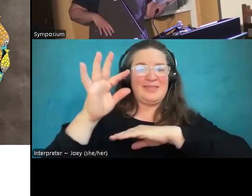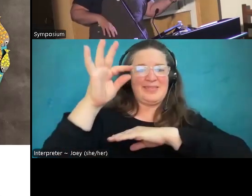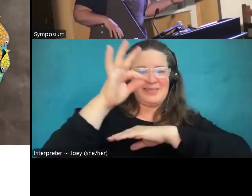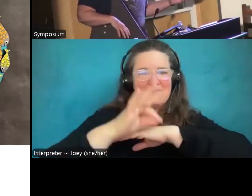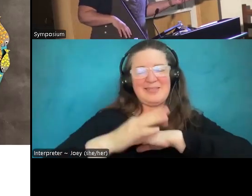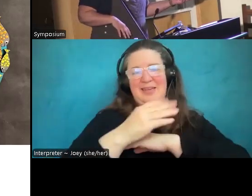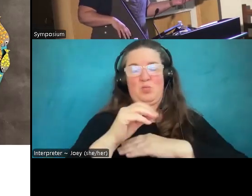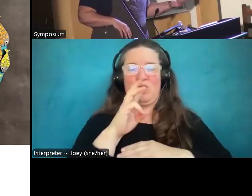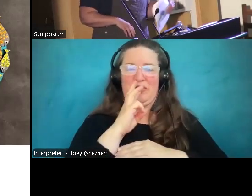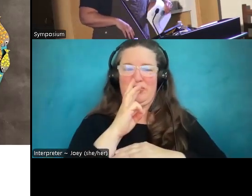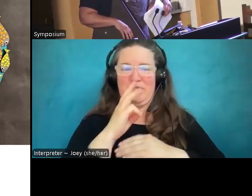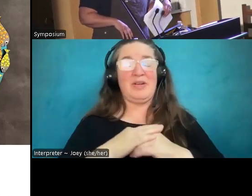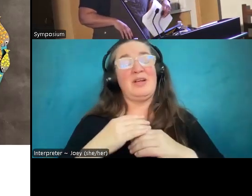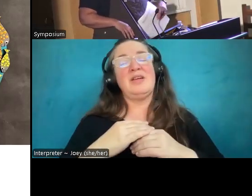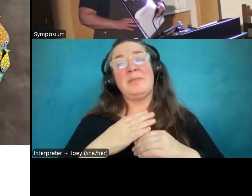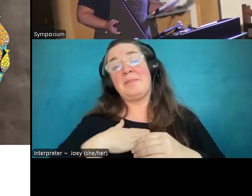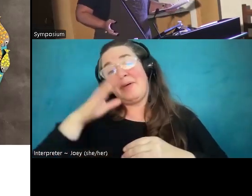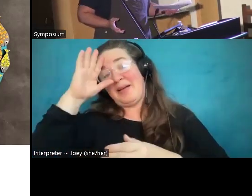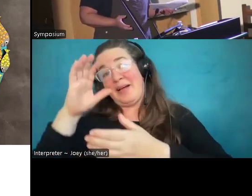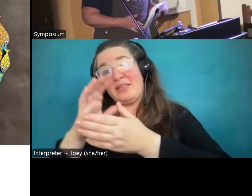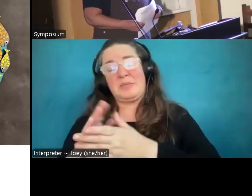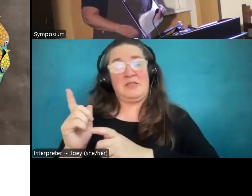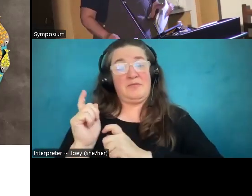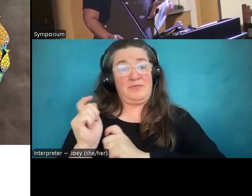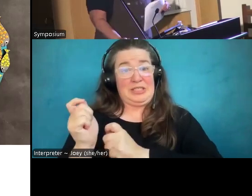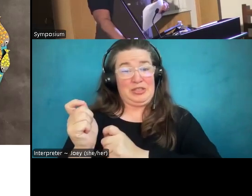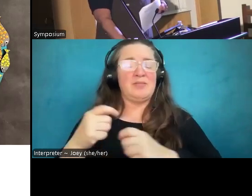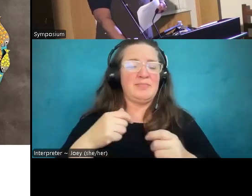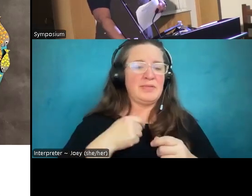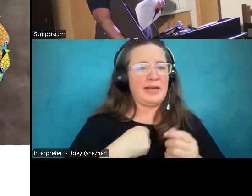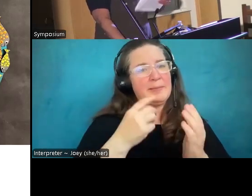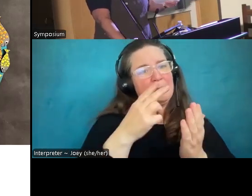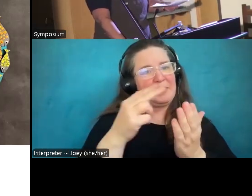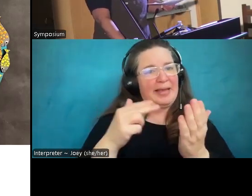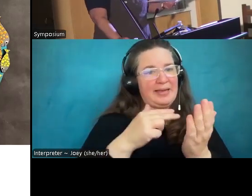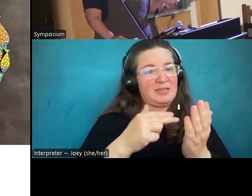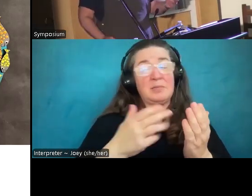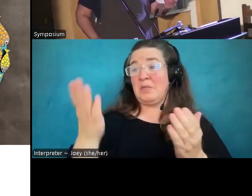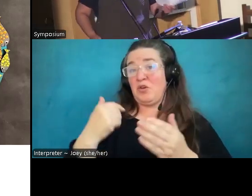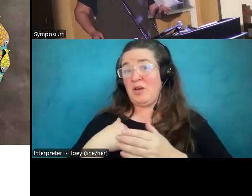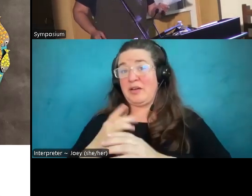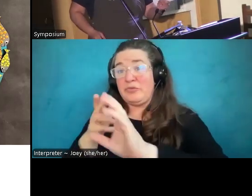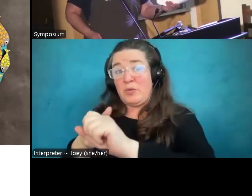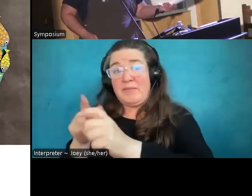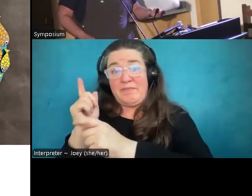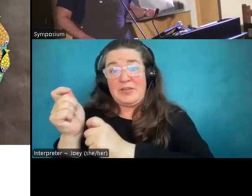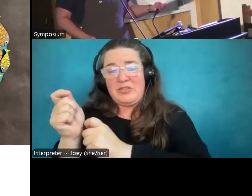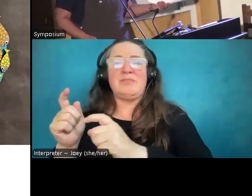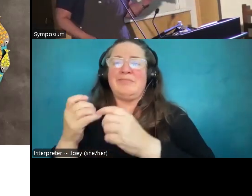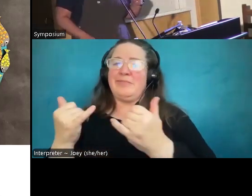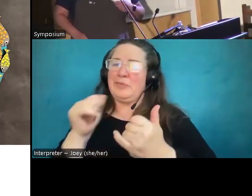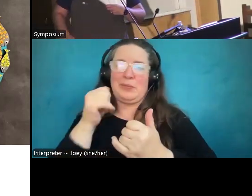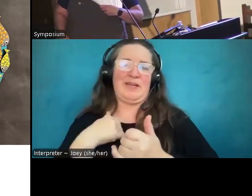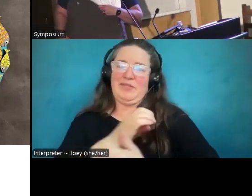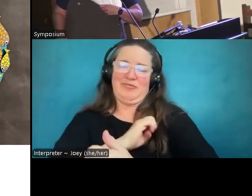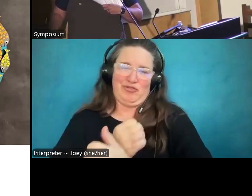when Scott was out fishing. I used to be out there fishing with him, and I just don't have the stamina for it anymore. So now I spend time